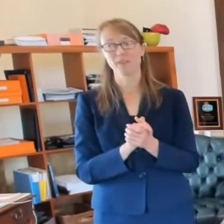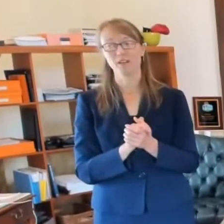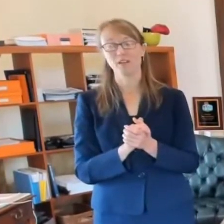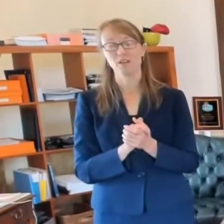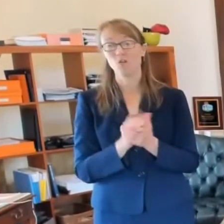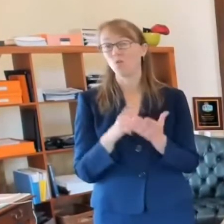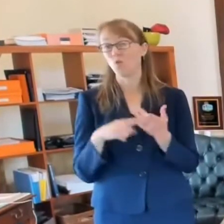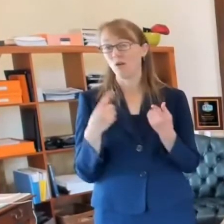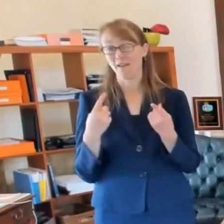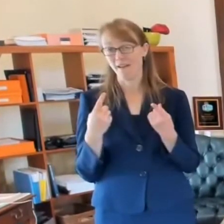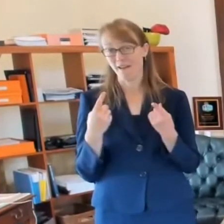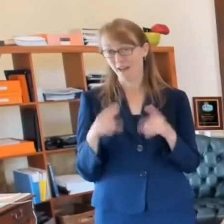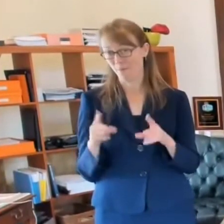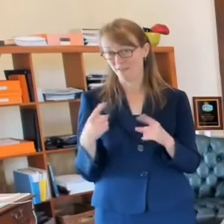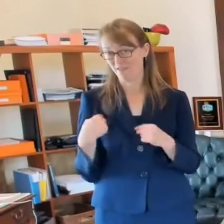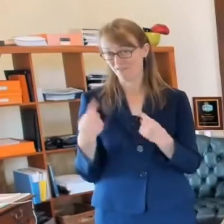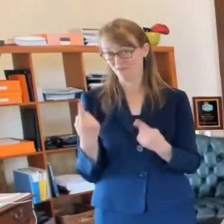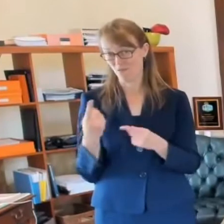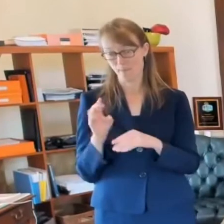wearing a mask,